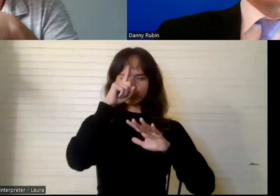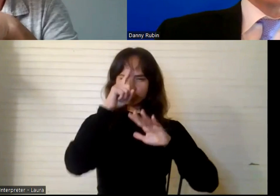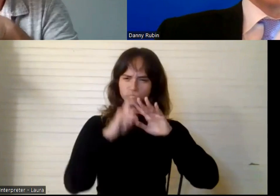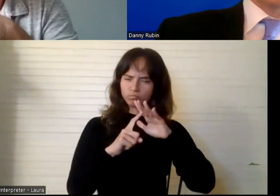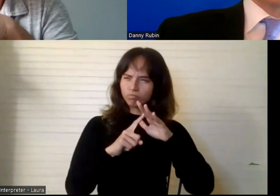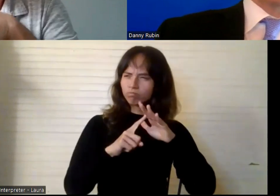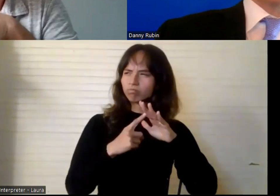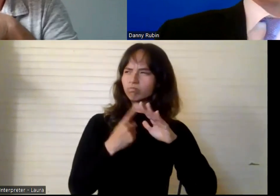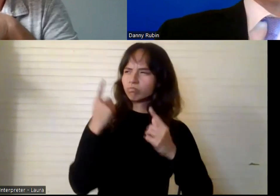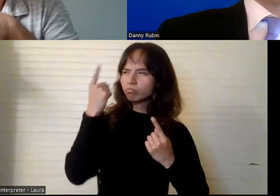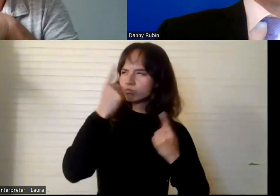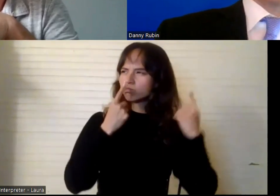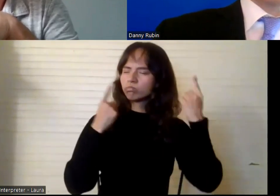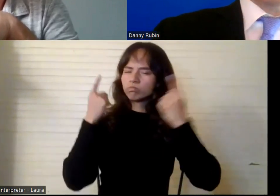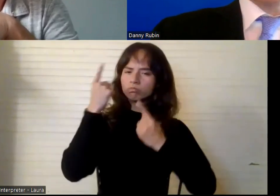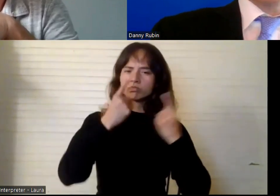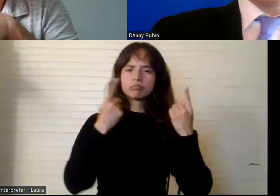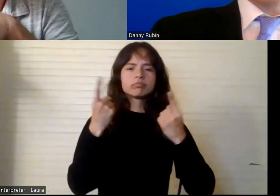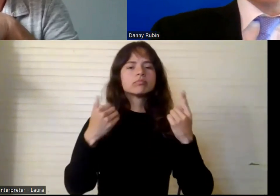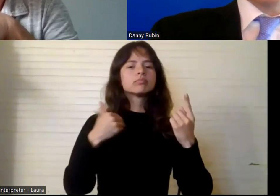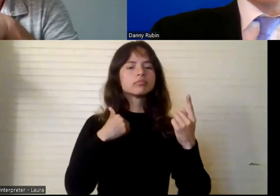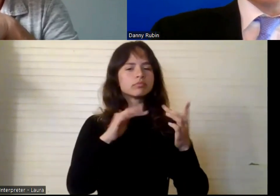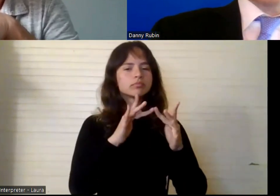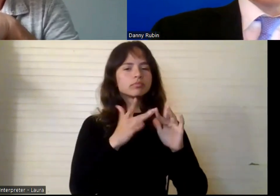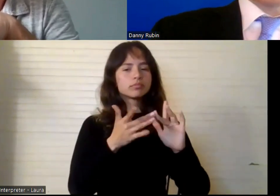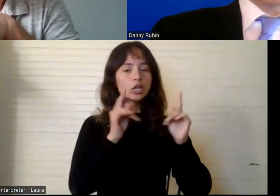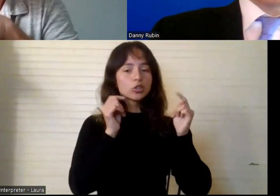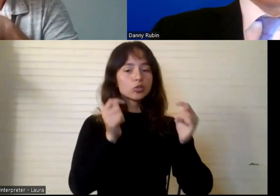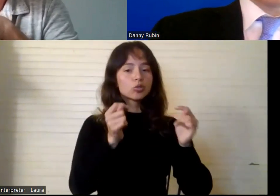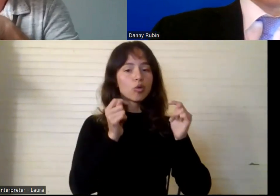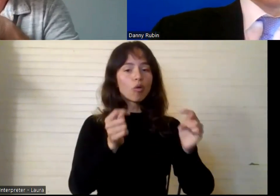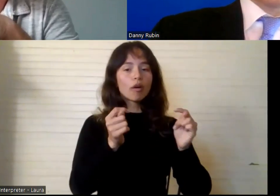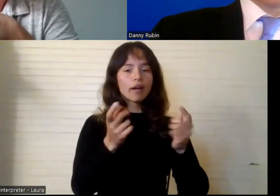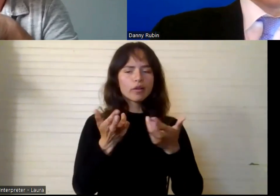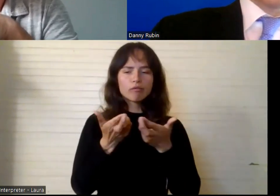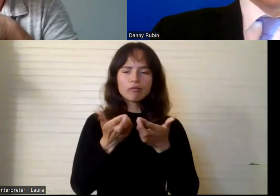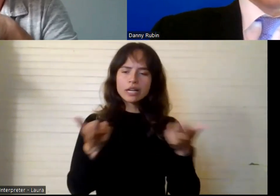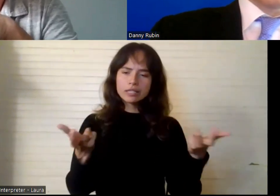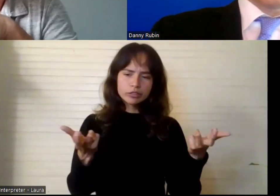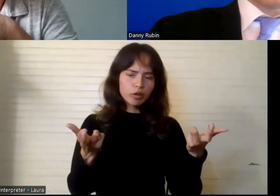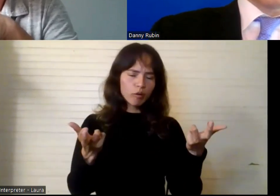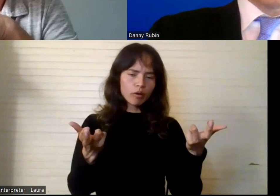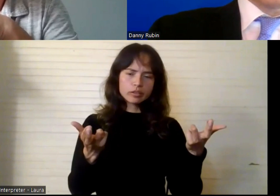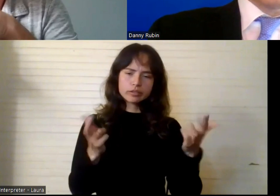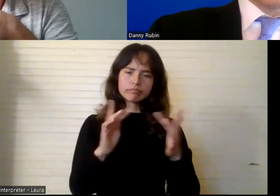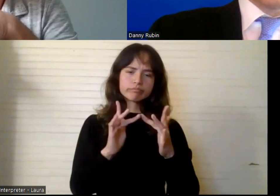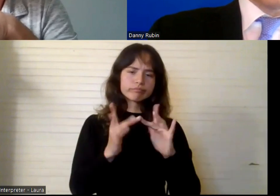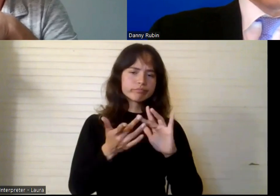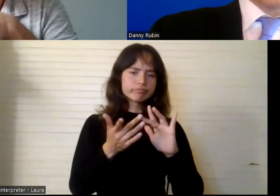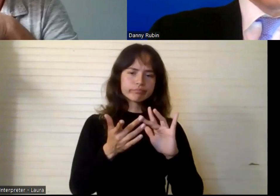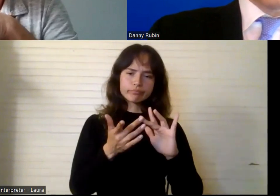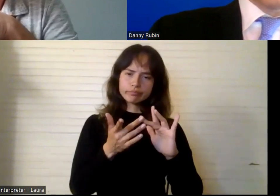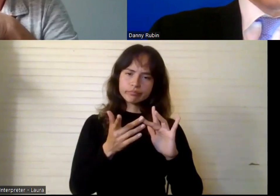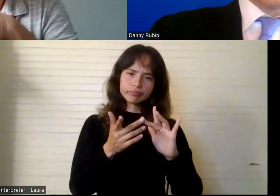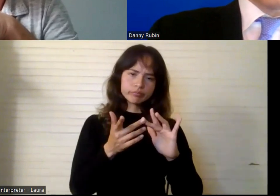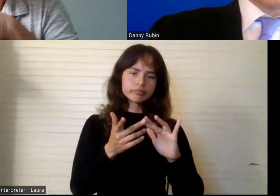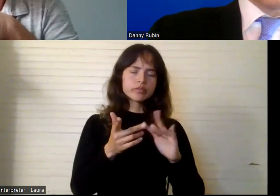online tutorials, courses, and resources available. I mean, they can go to, I would say, platforms